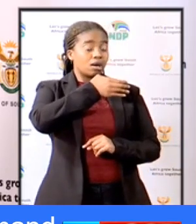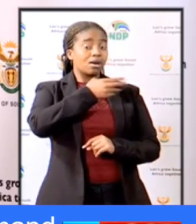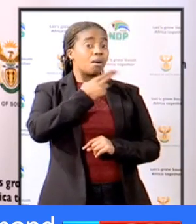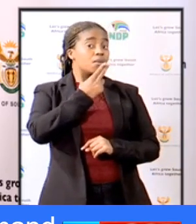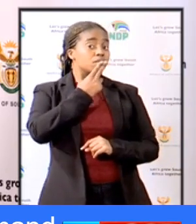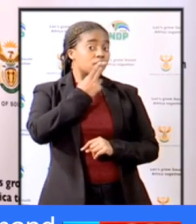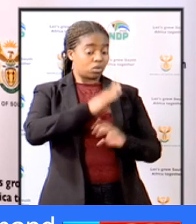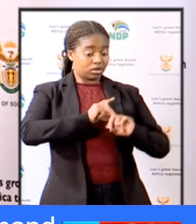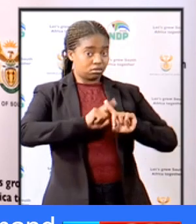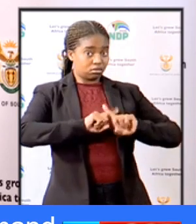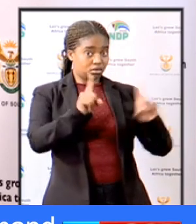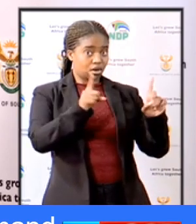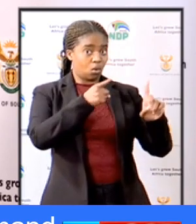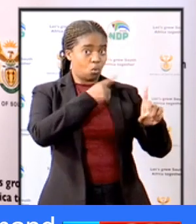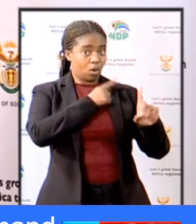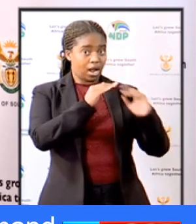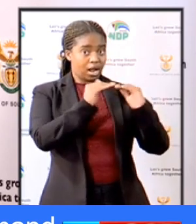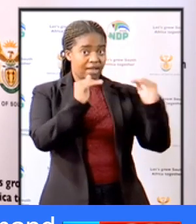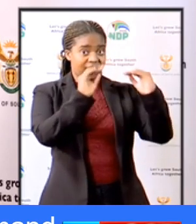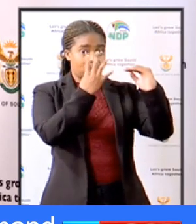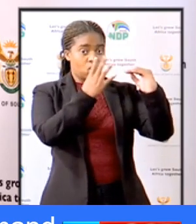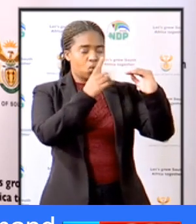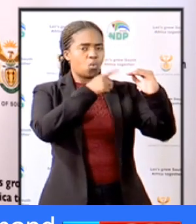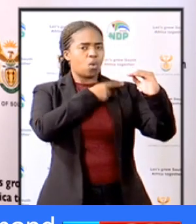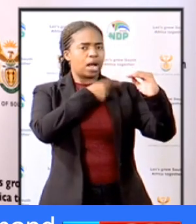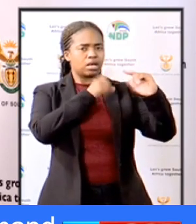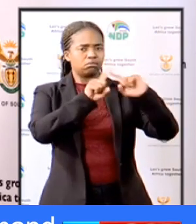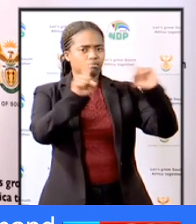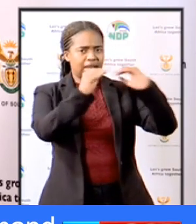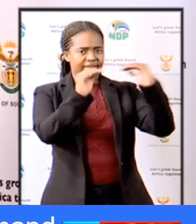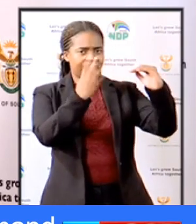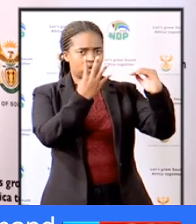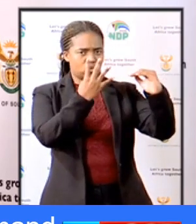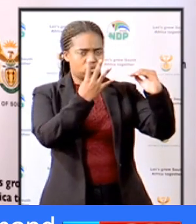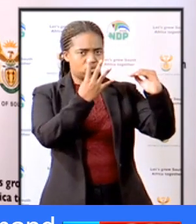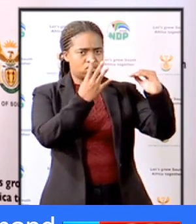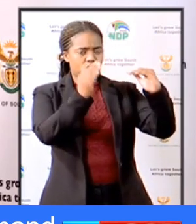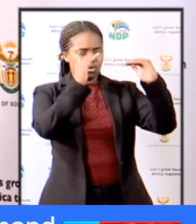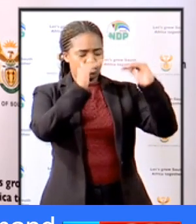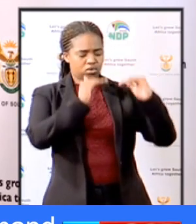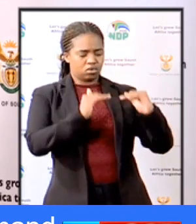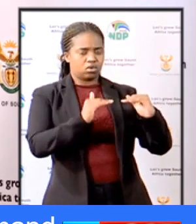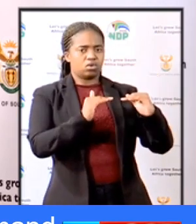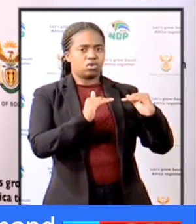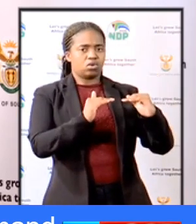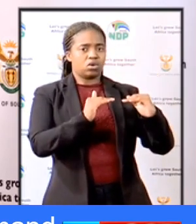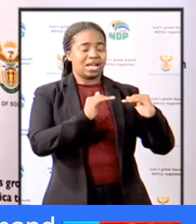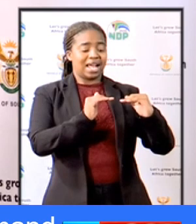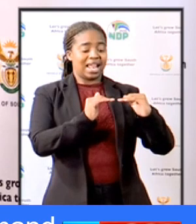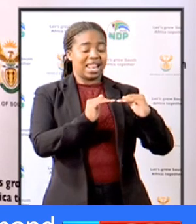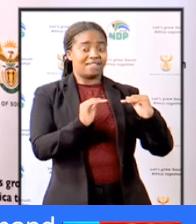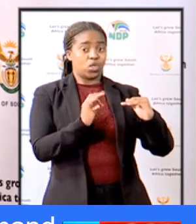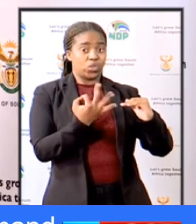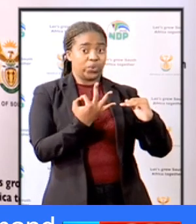of cigarettes at level 4, and why it was lifted for